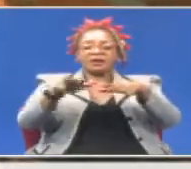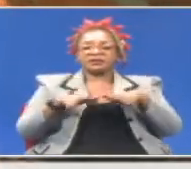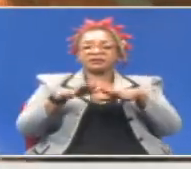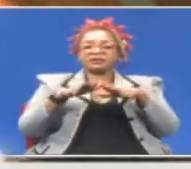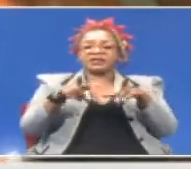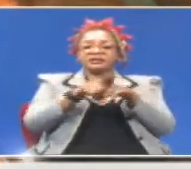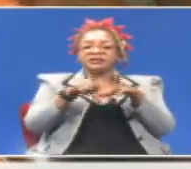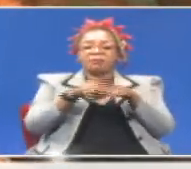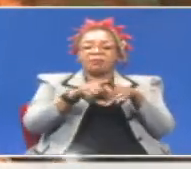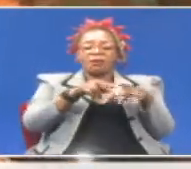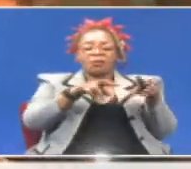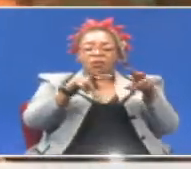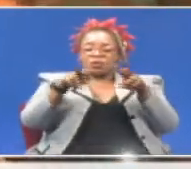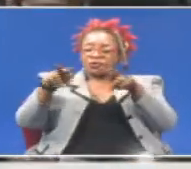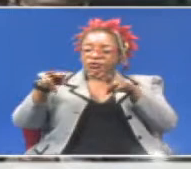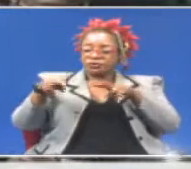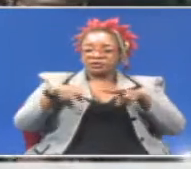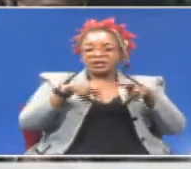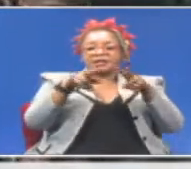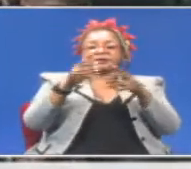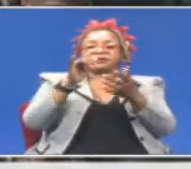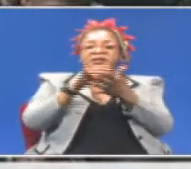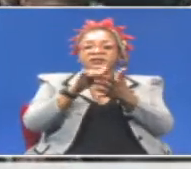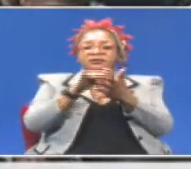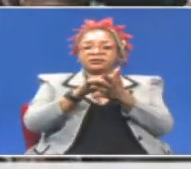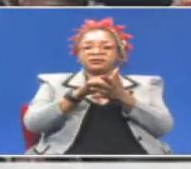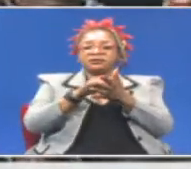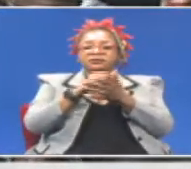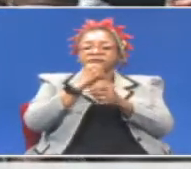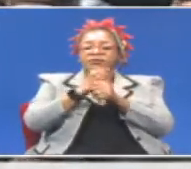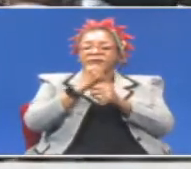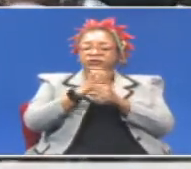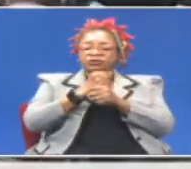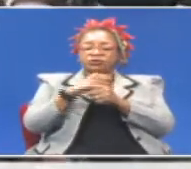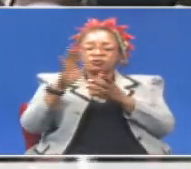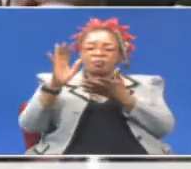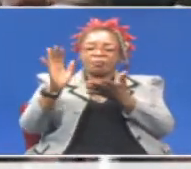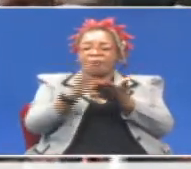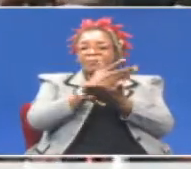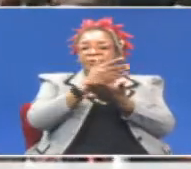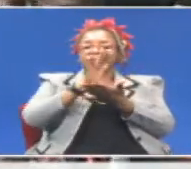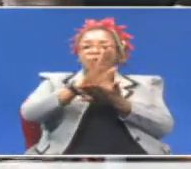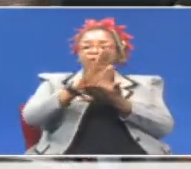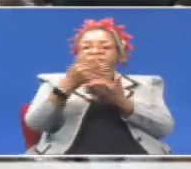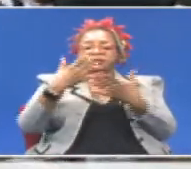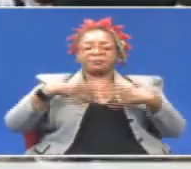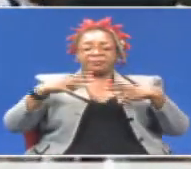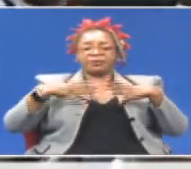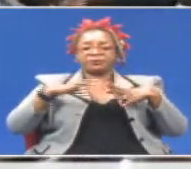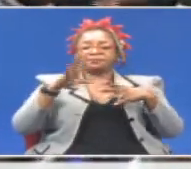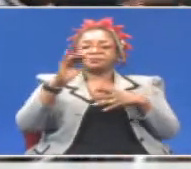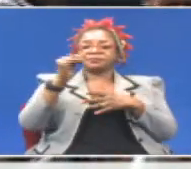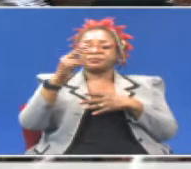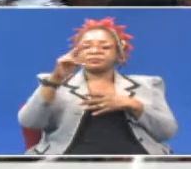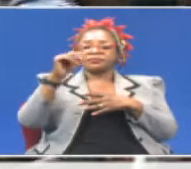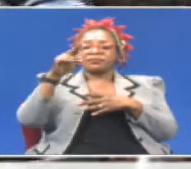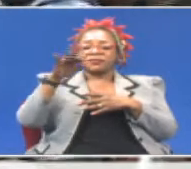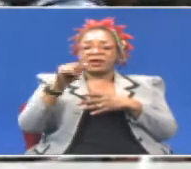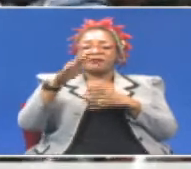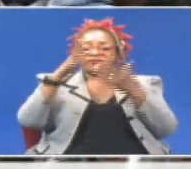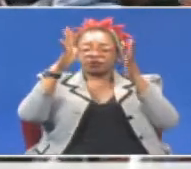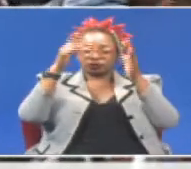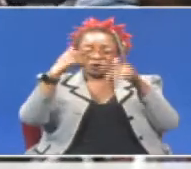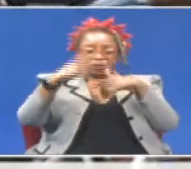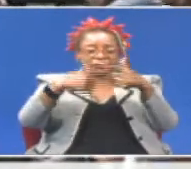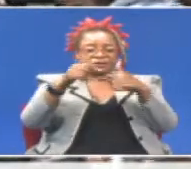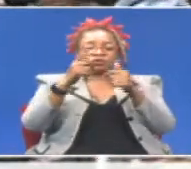and watching over the fasting exercise. The operation to map out suspected grave sites in the vast Chakama Forest is expected to continue